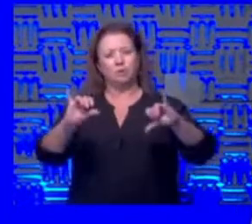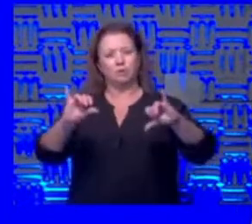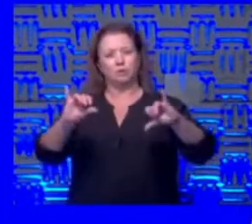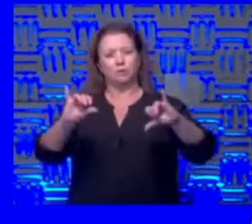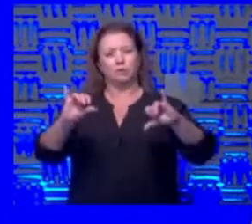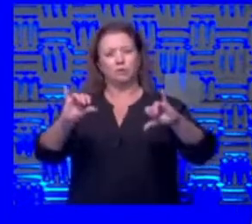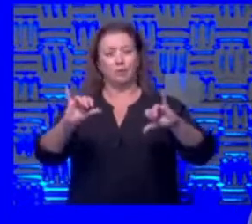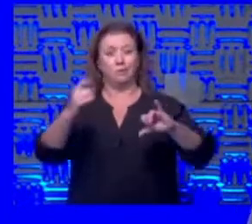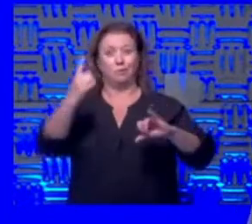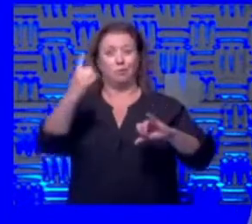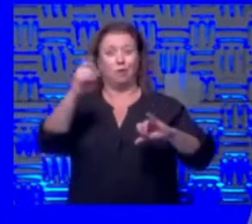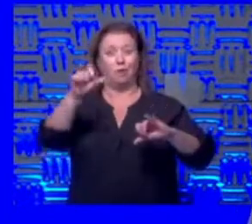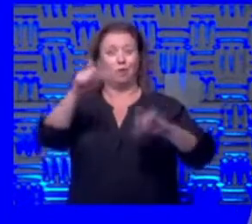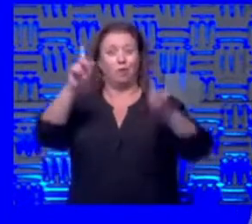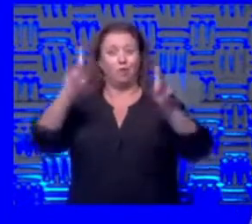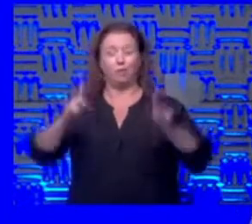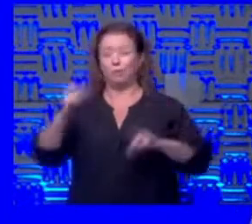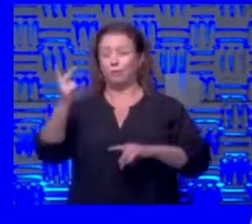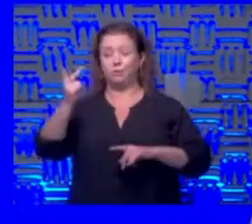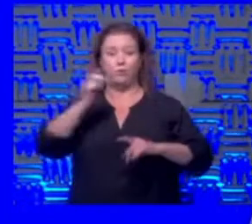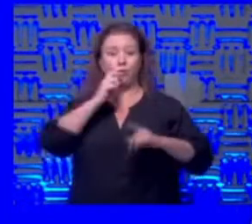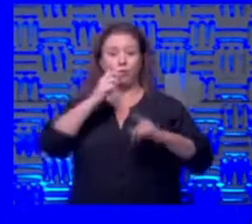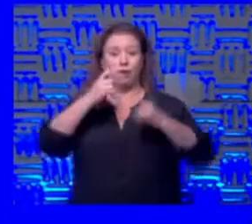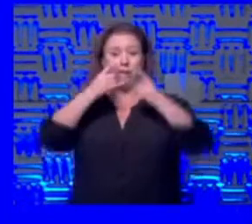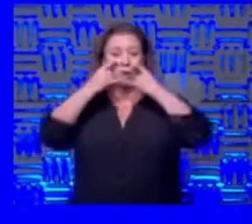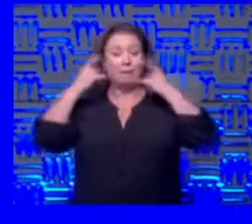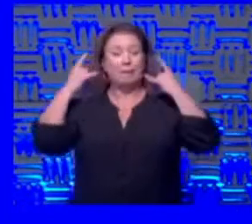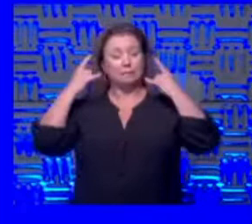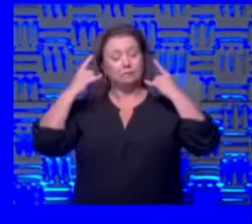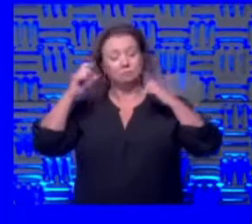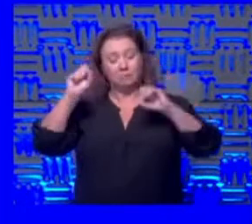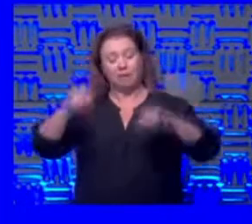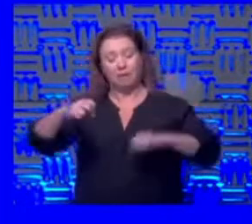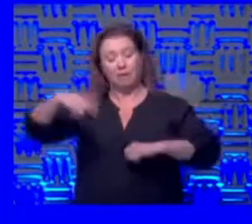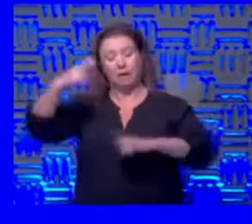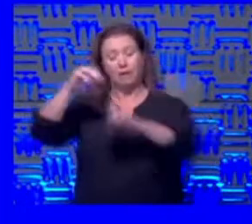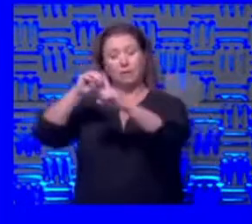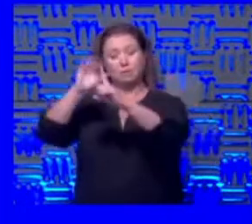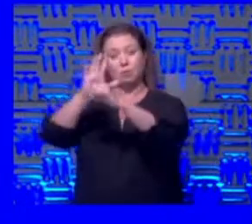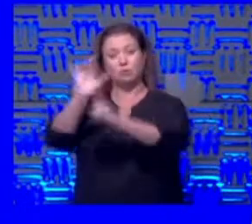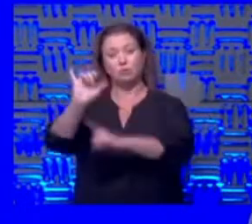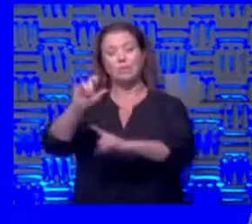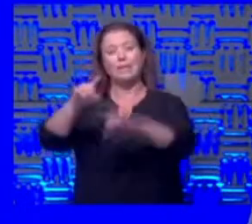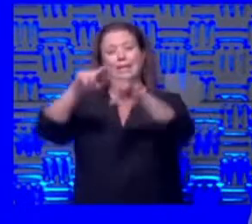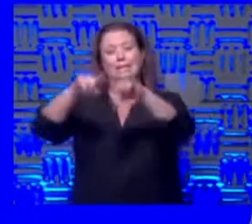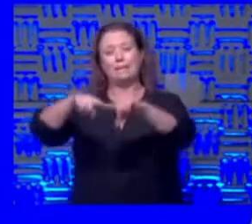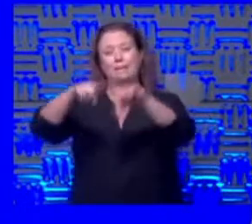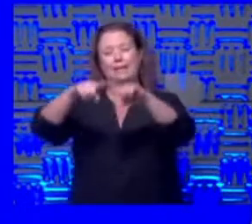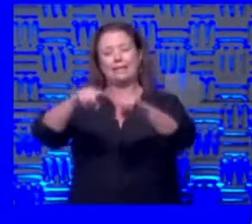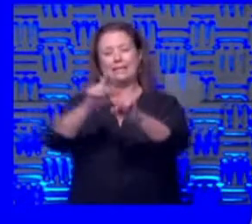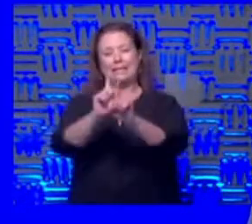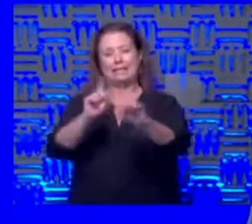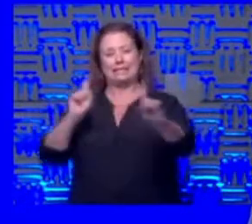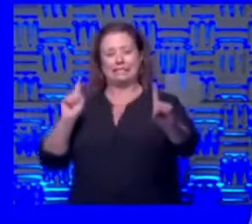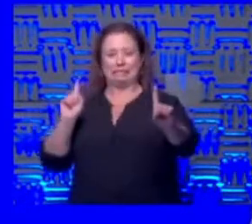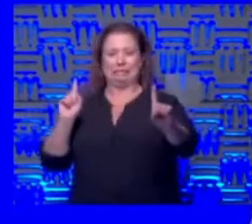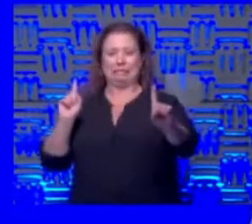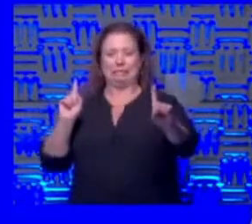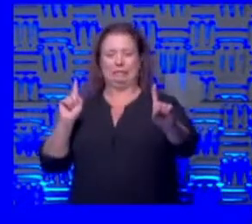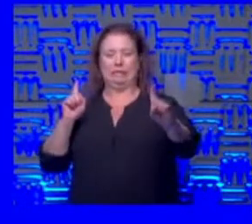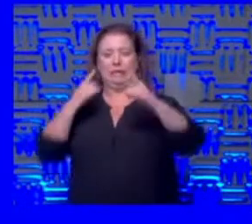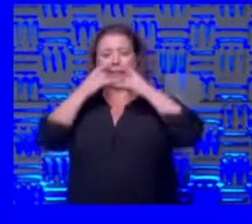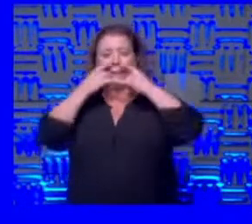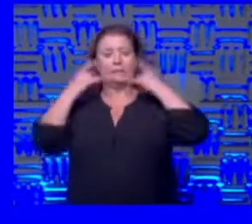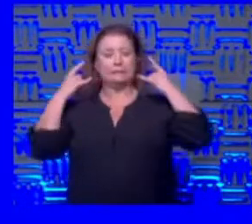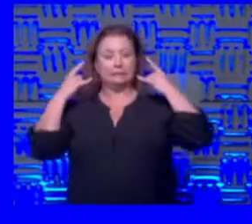other person and you aren't wearing masks. That could be a high exposure as well. And so I think it really depends on, again, the distancing and the